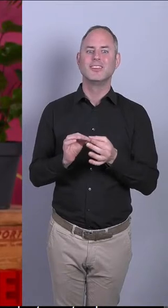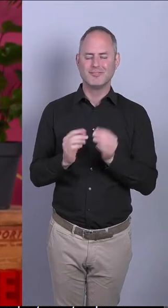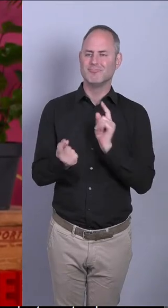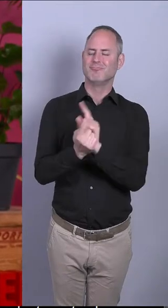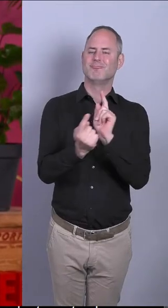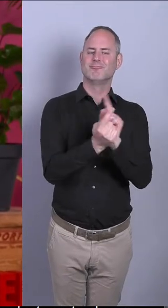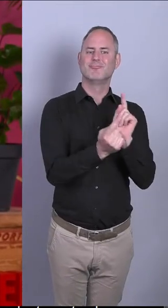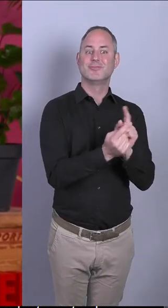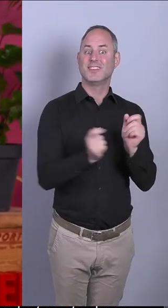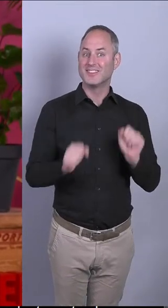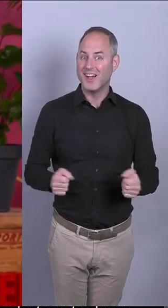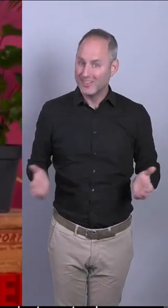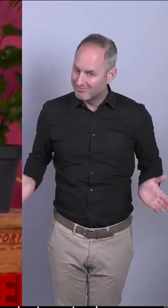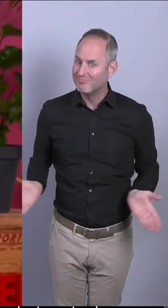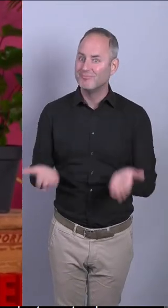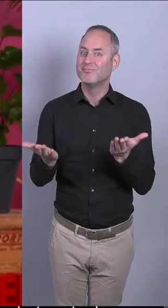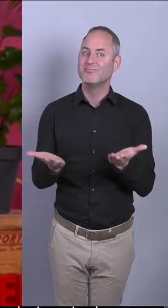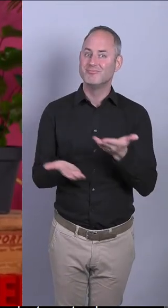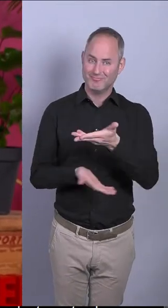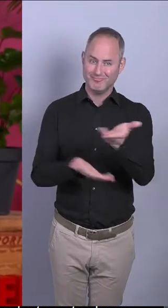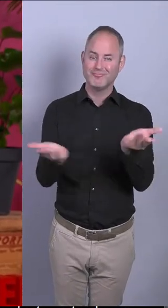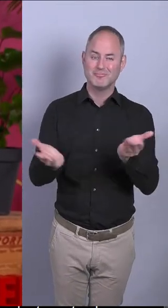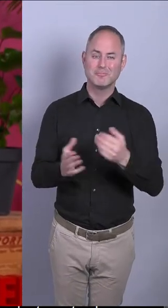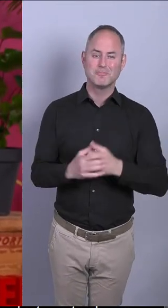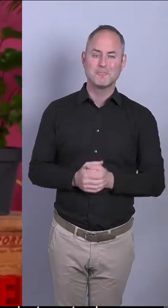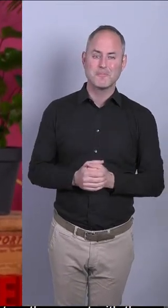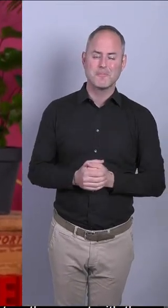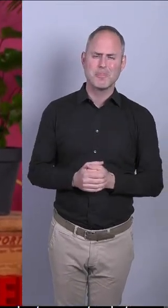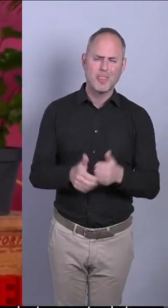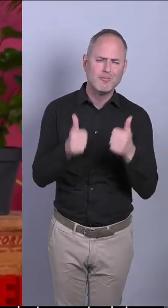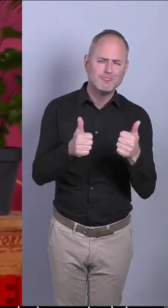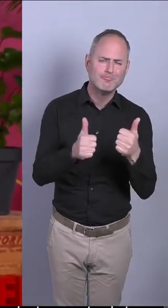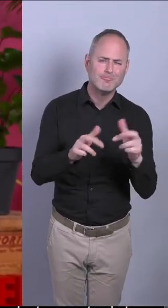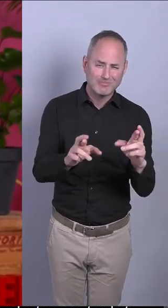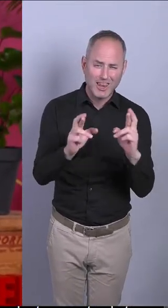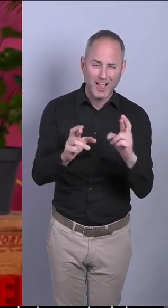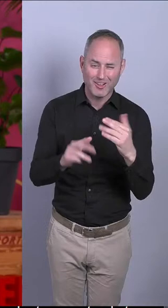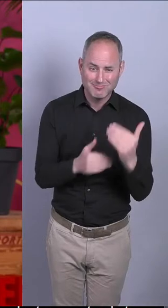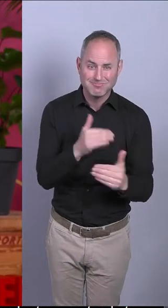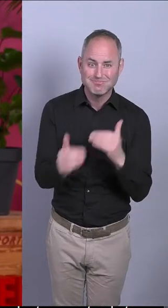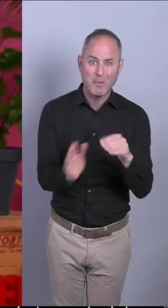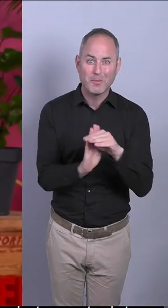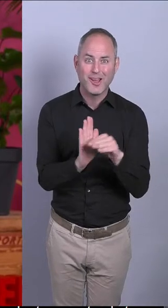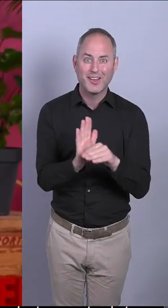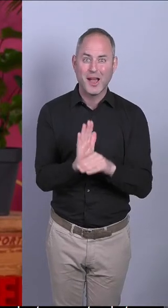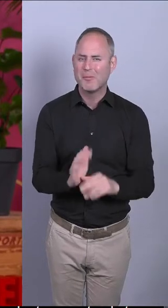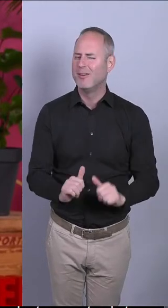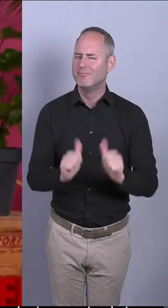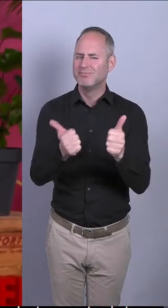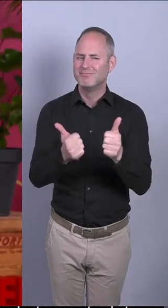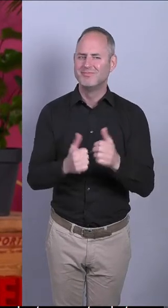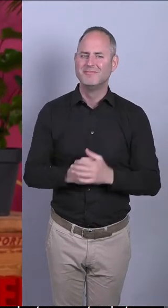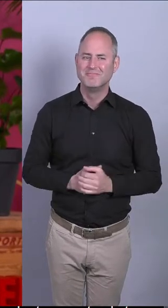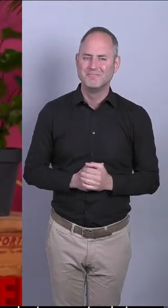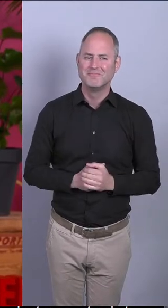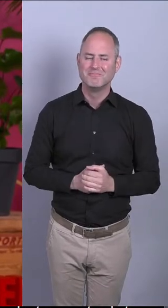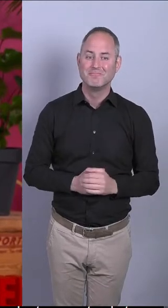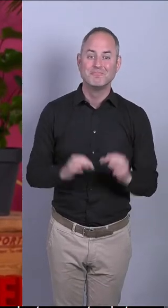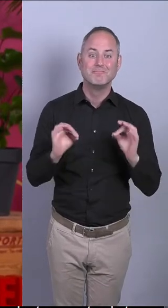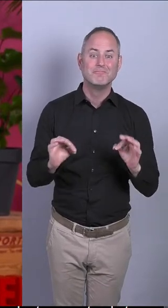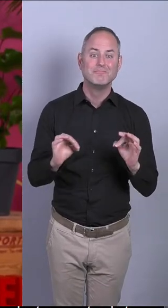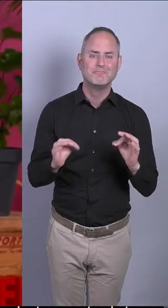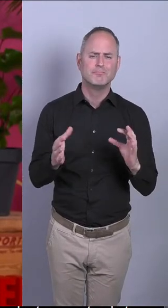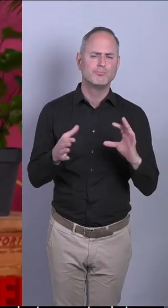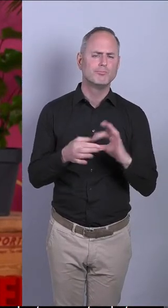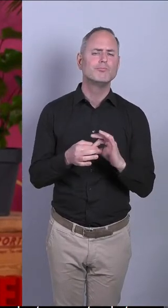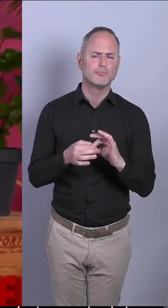Thank you to all the three of you, and thank you for the last mile. Now, we have friends of the Games.